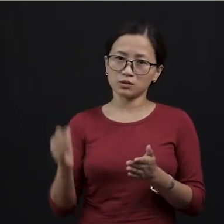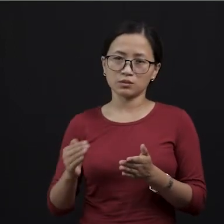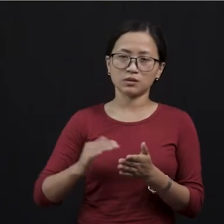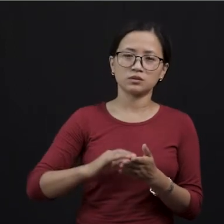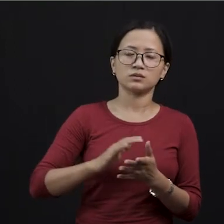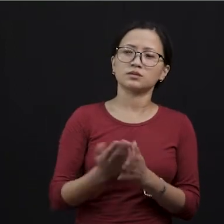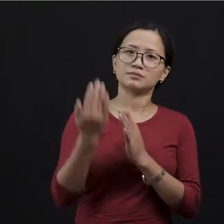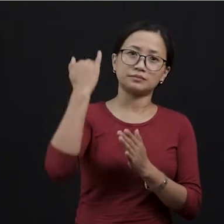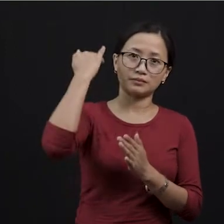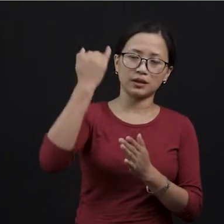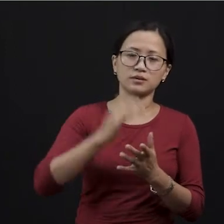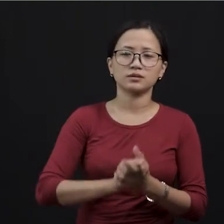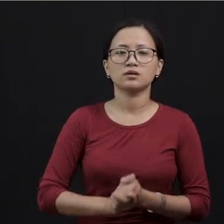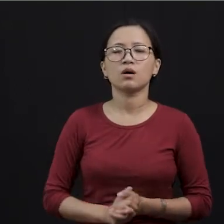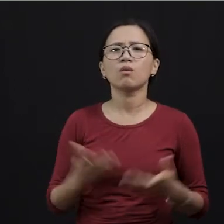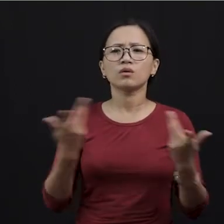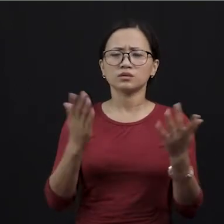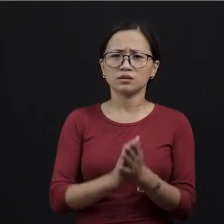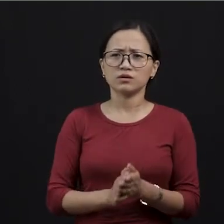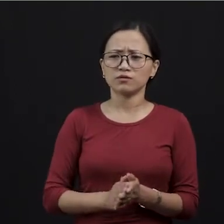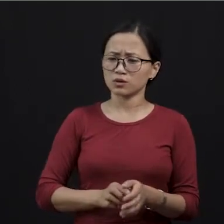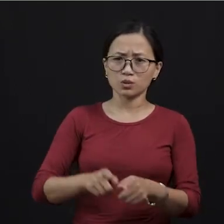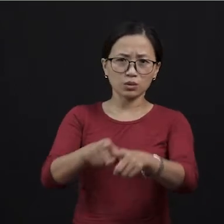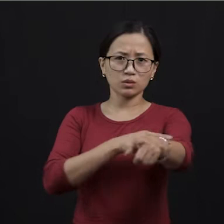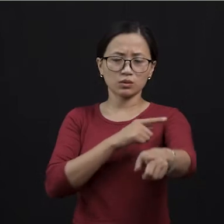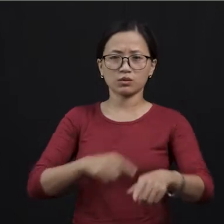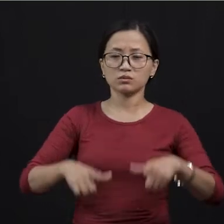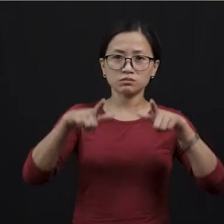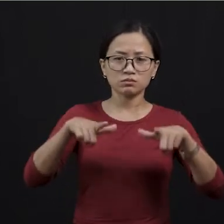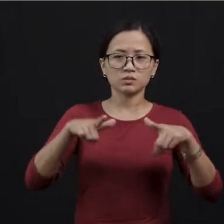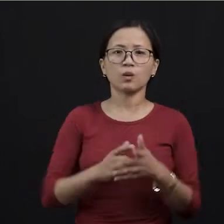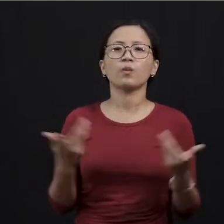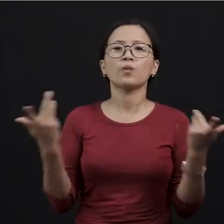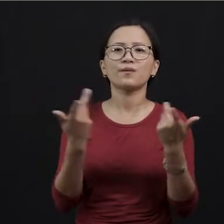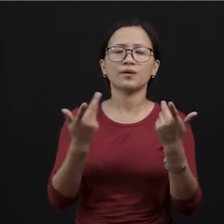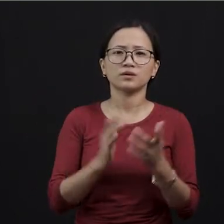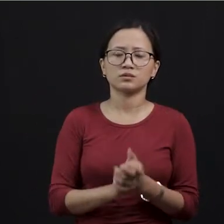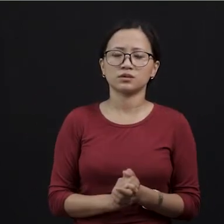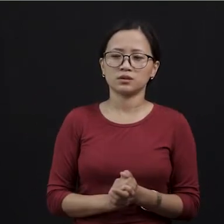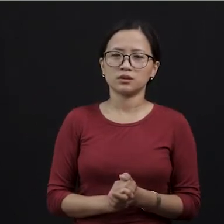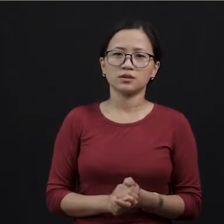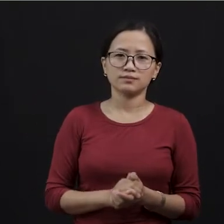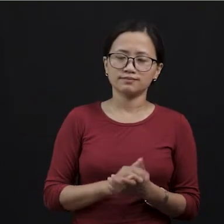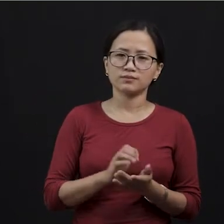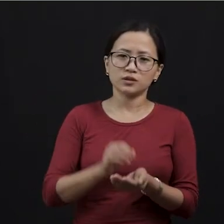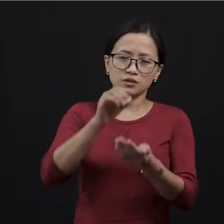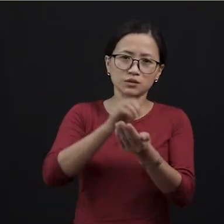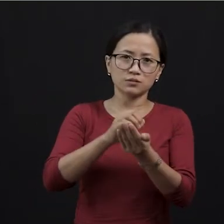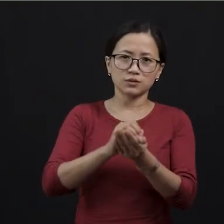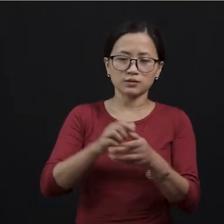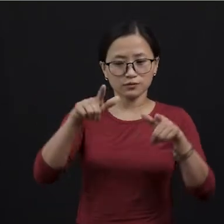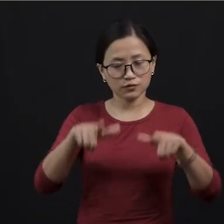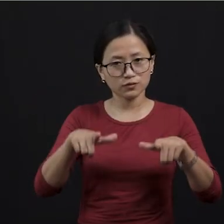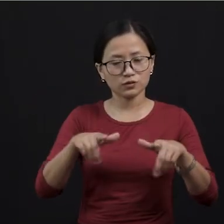back. Yes or no? Why they have long legs? To keep their body away from the heat. See,